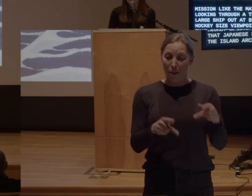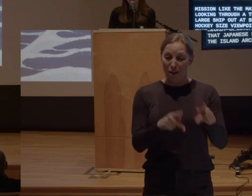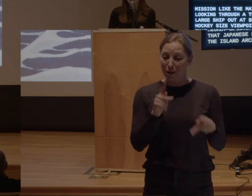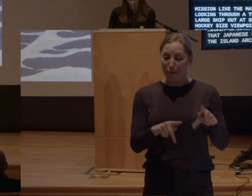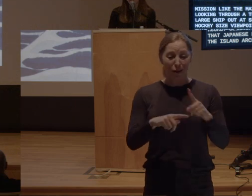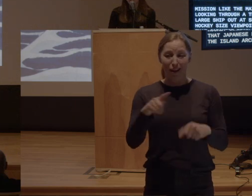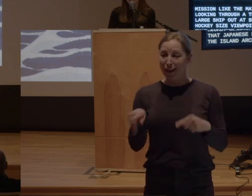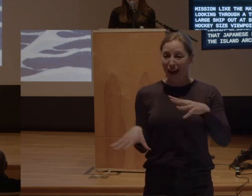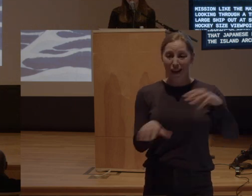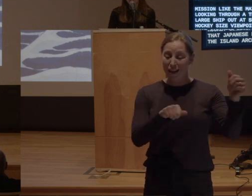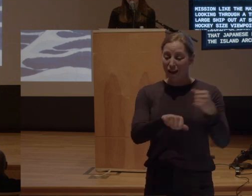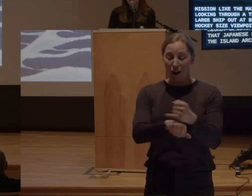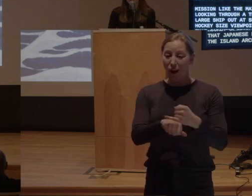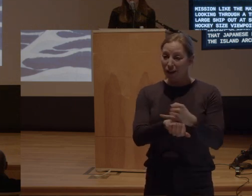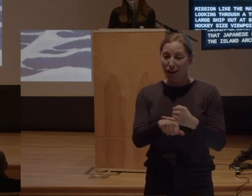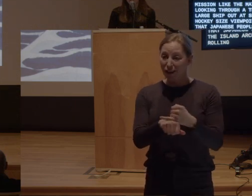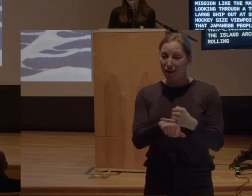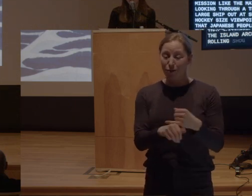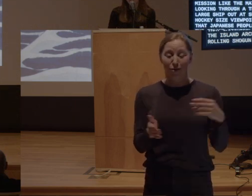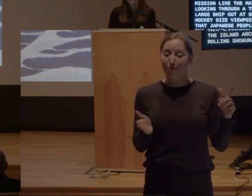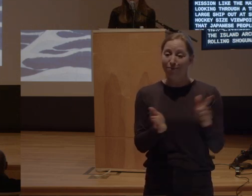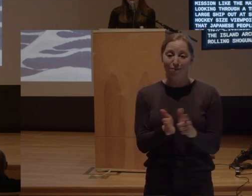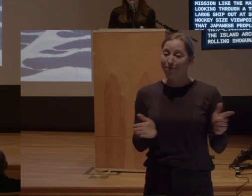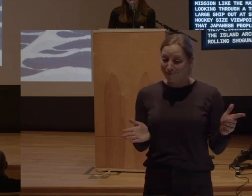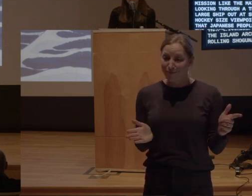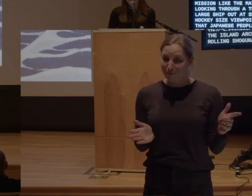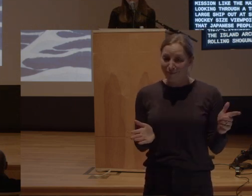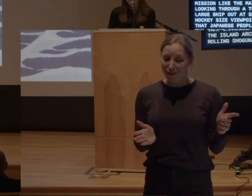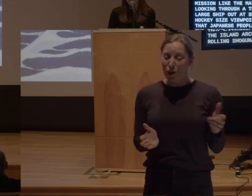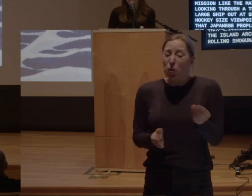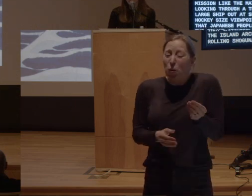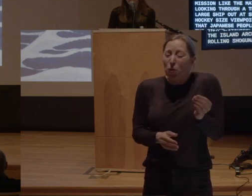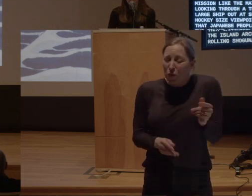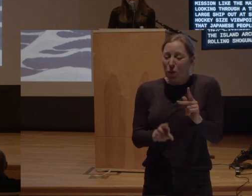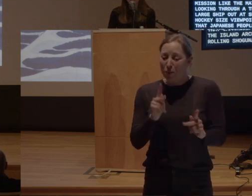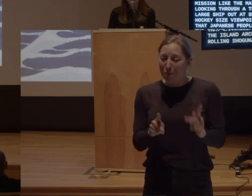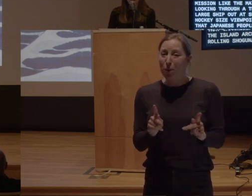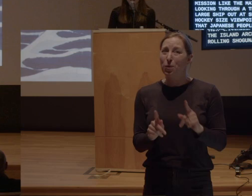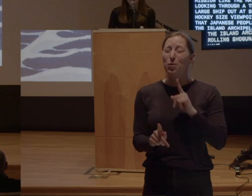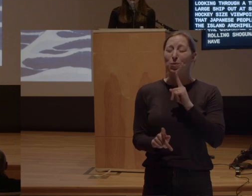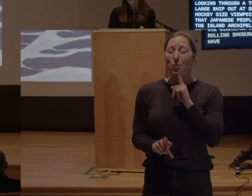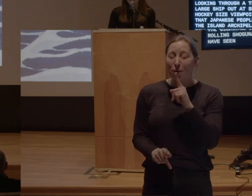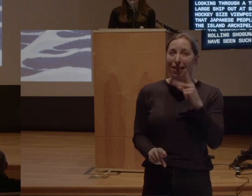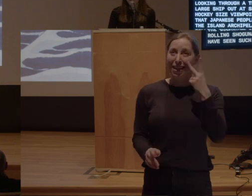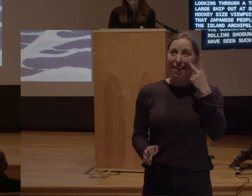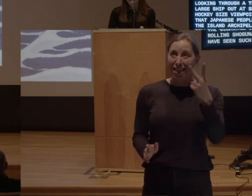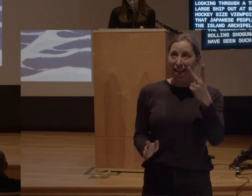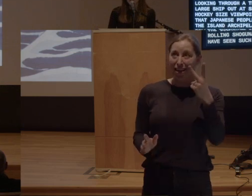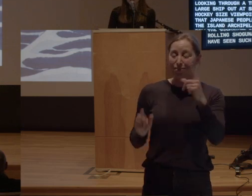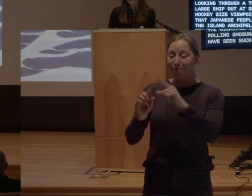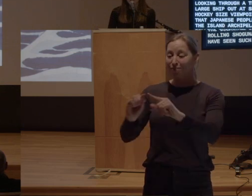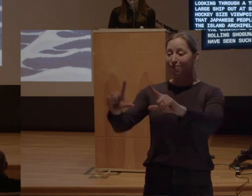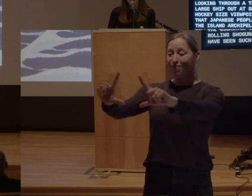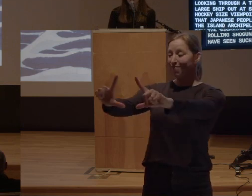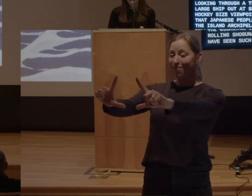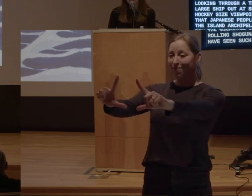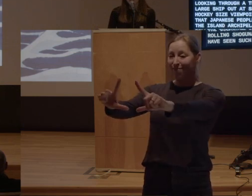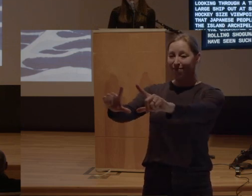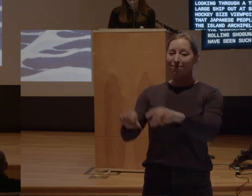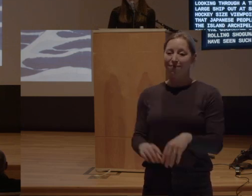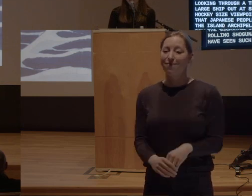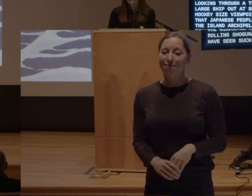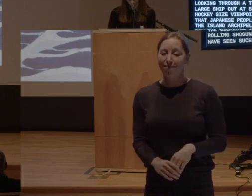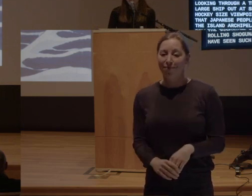pain of death by the ruling shogunate. So very few people would ever have seen such a seascape, least of all the